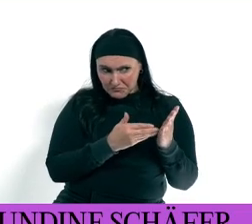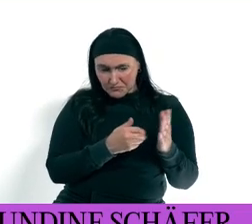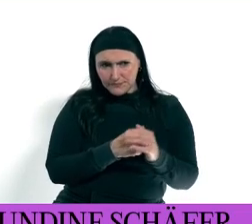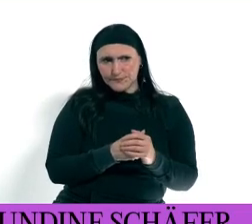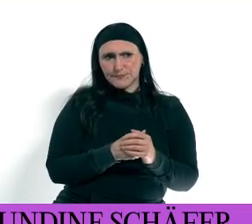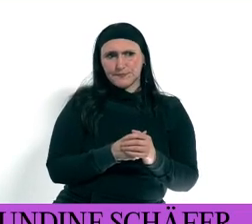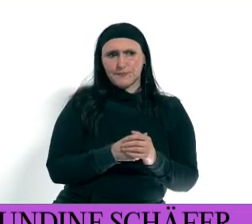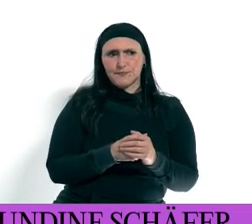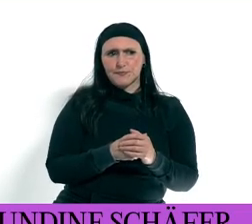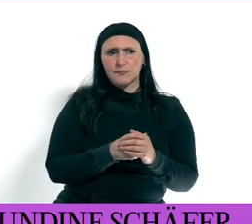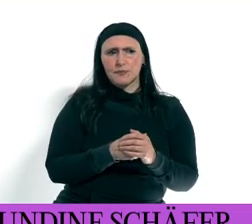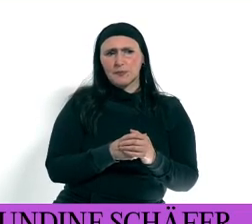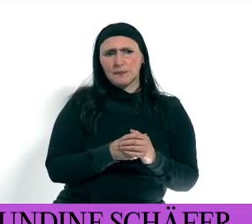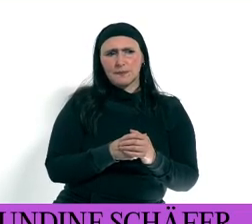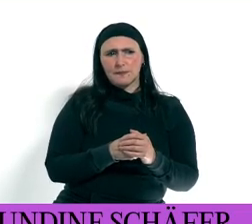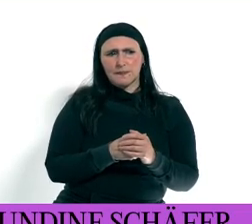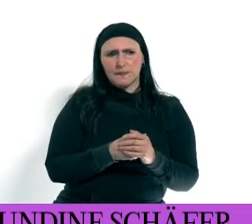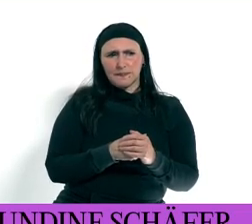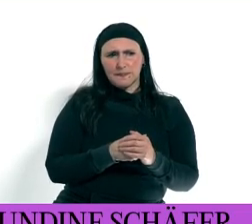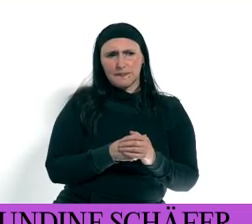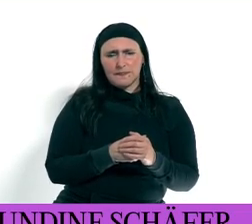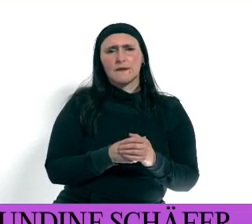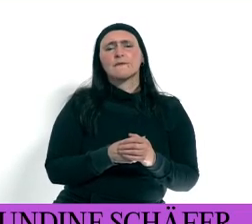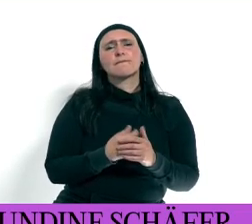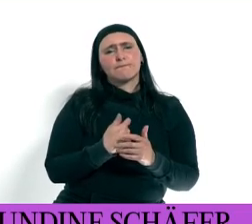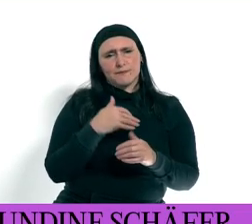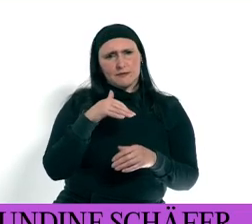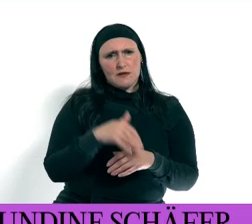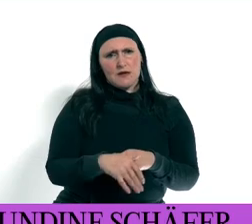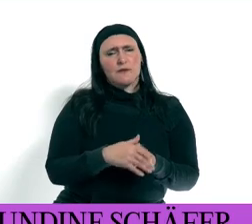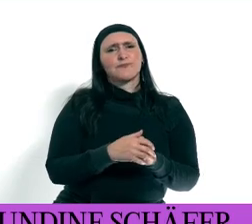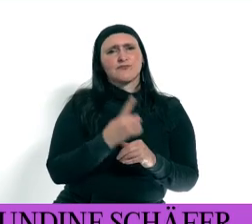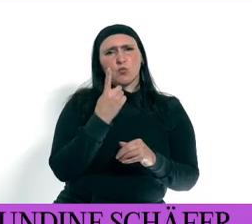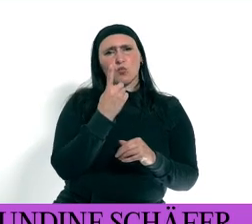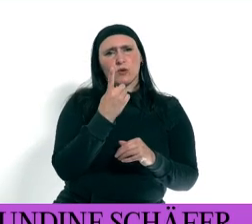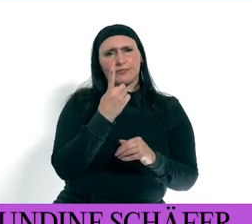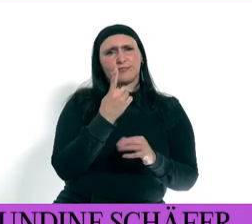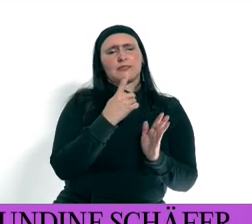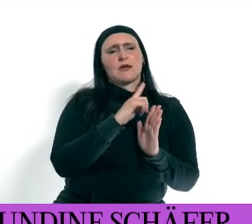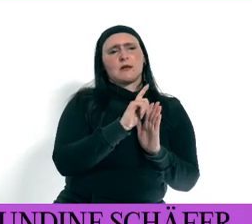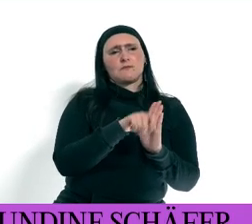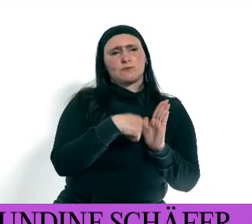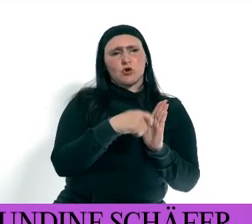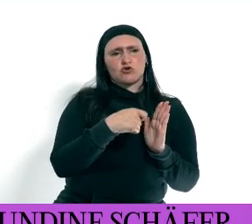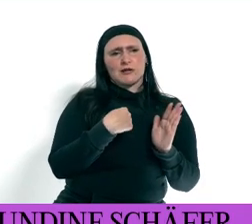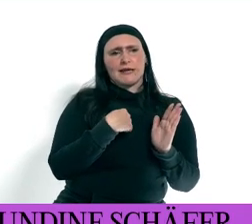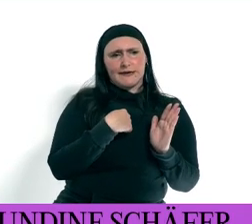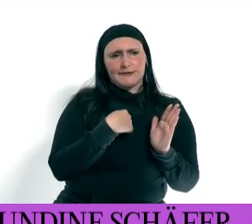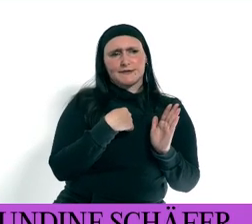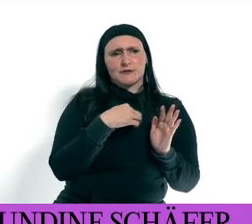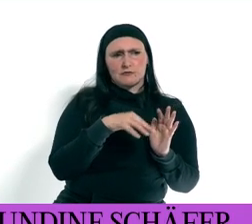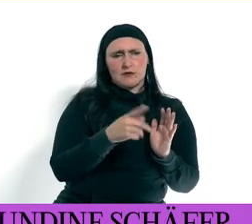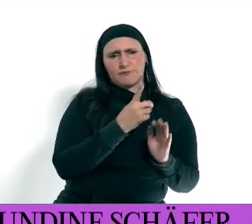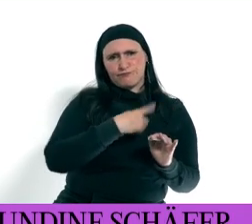Video mitgebracht, oder? It's from one project only, Alessio. Okay. We are doing actually all together. I think if